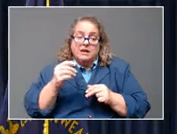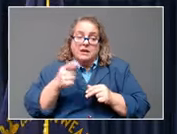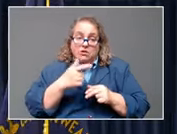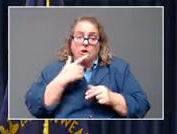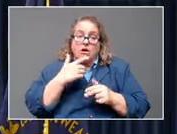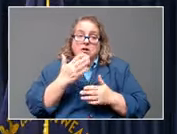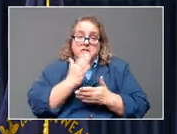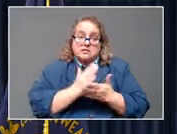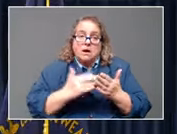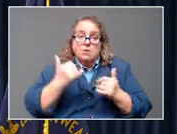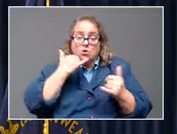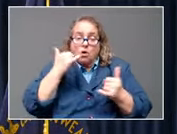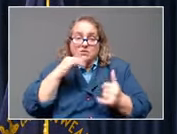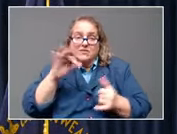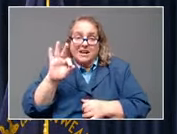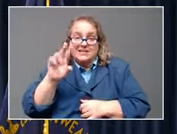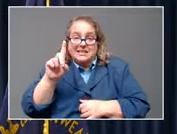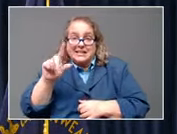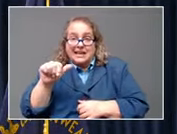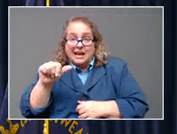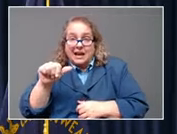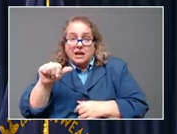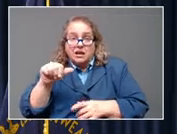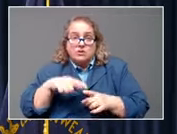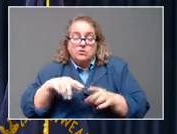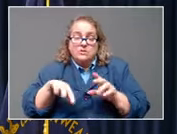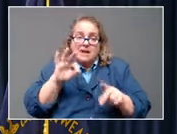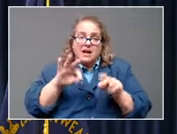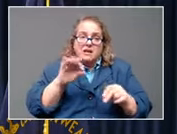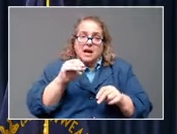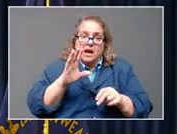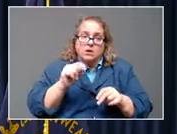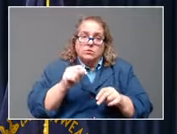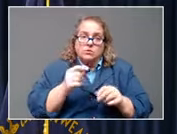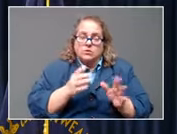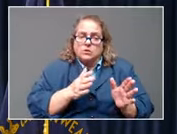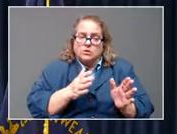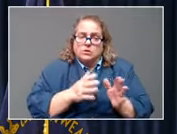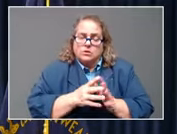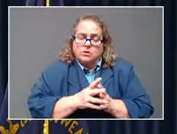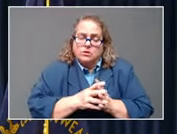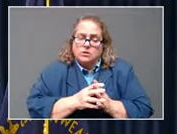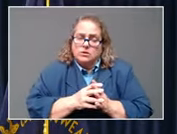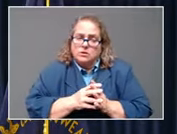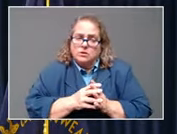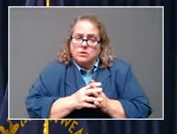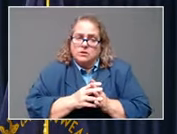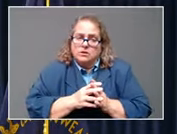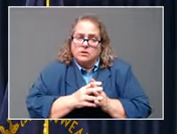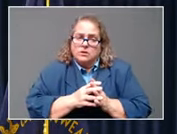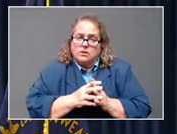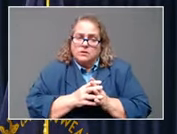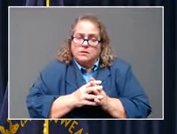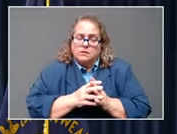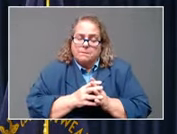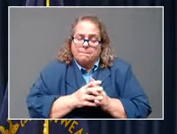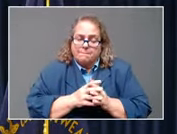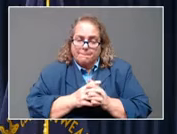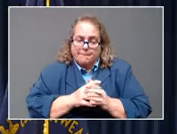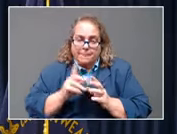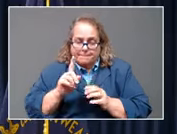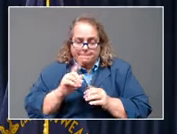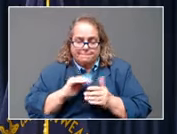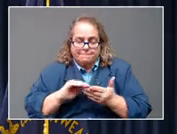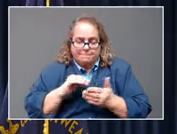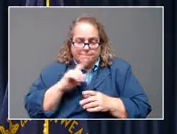all restrictions on the ability of gay men to donate blood. There is no longer an outright ban, but there are still restrictions. Where do you